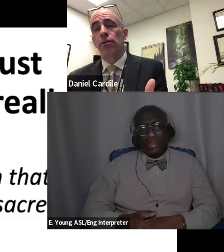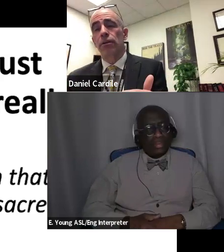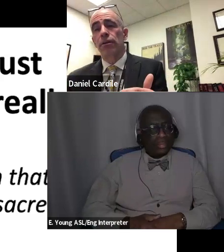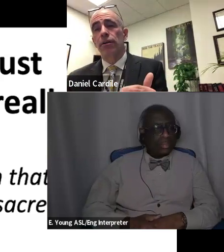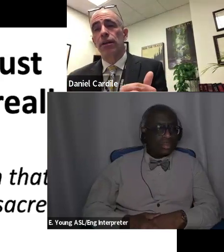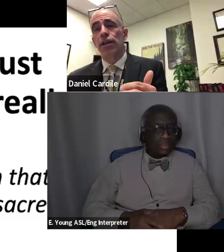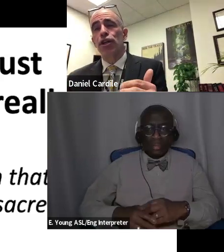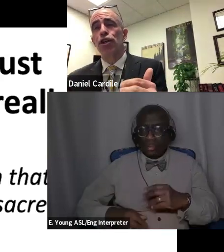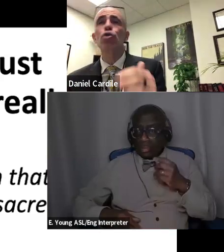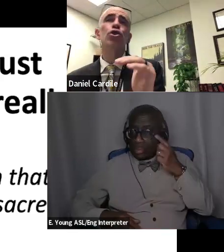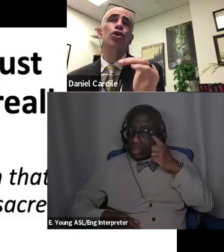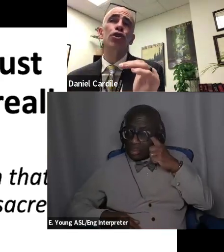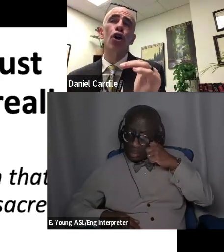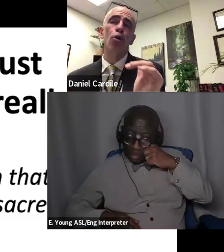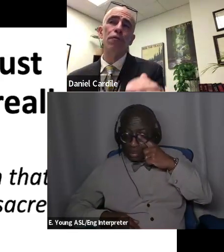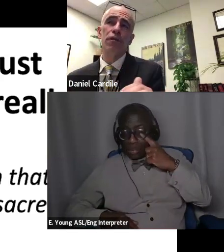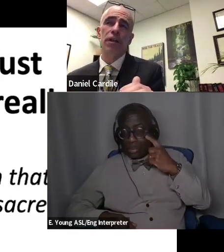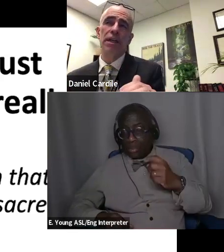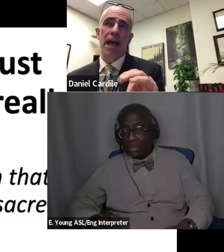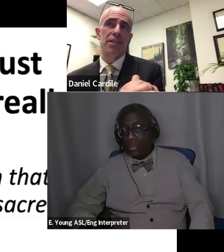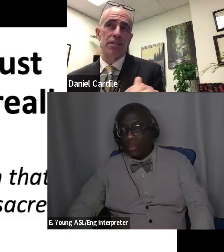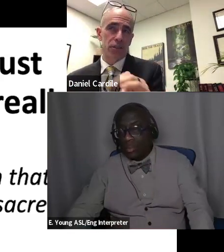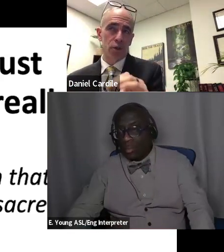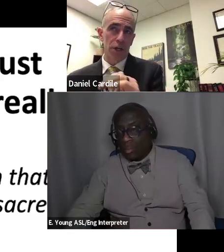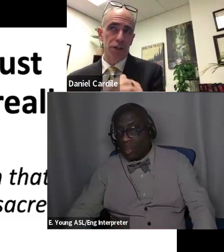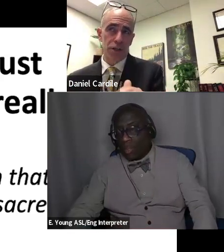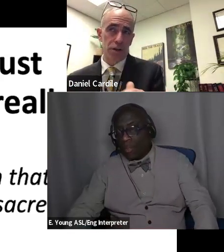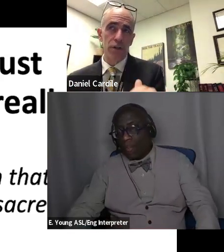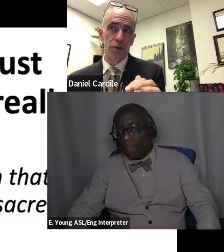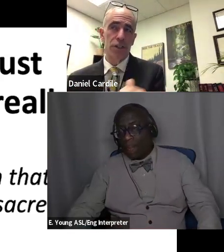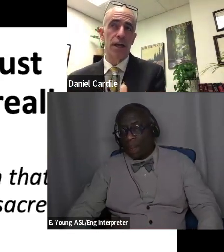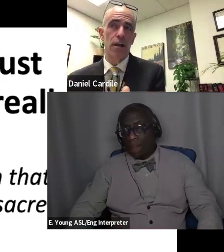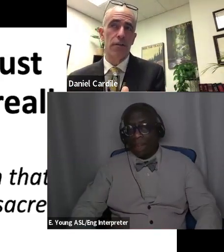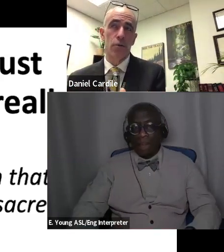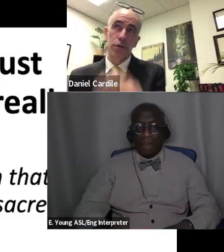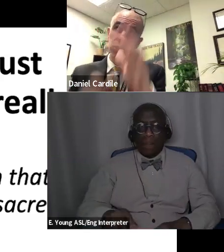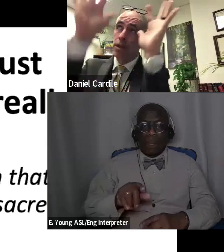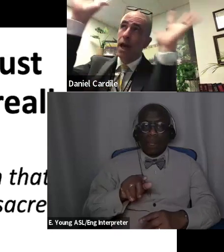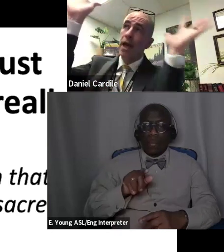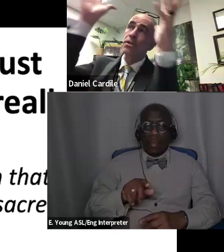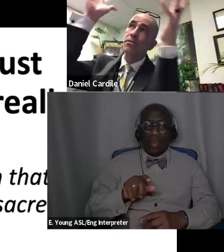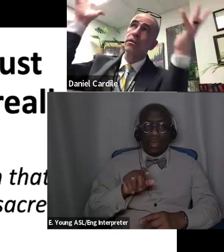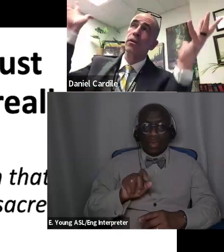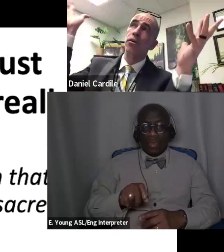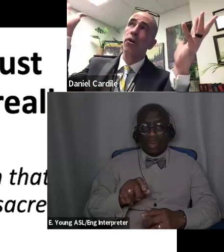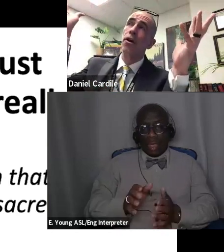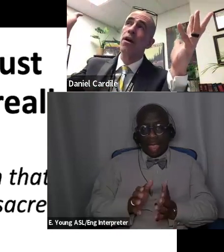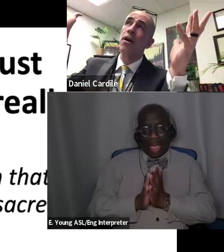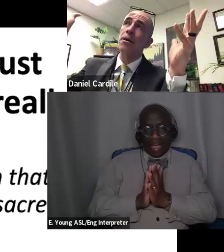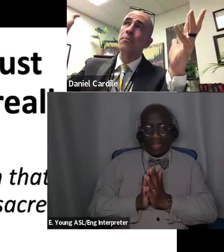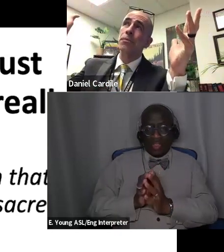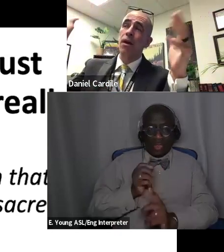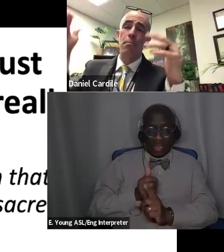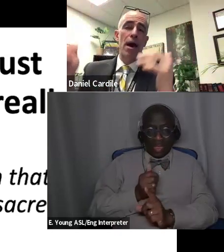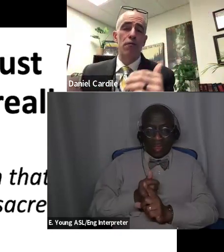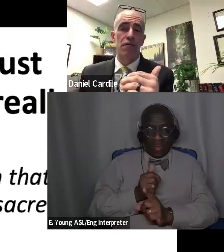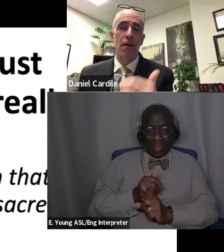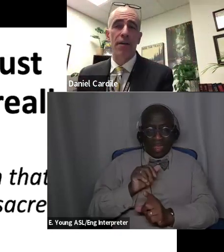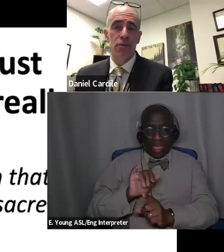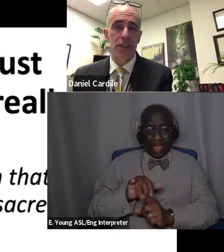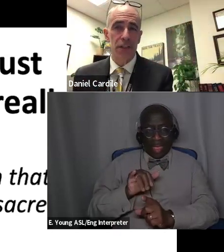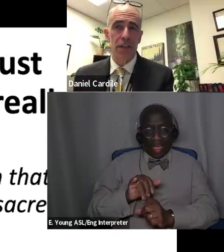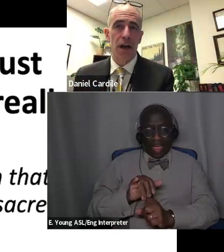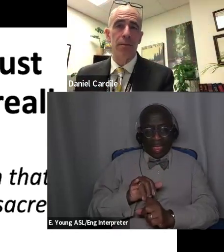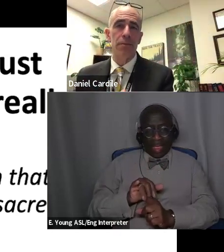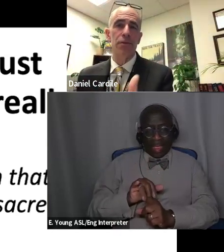Now, you should hopefully ask this question of yourself or to the atmosphere about